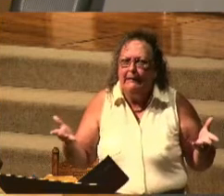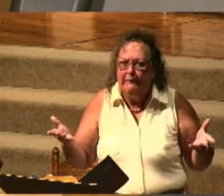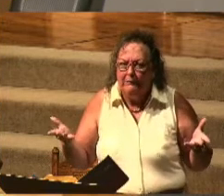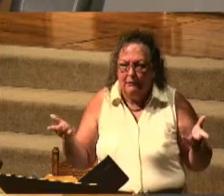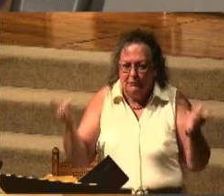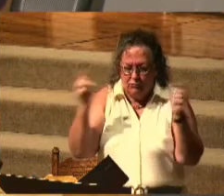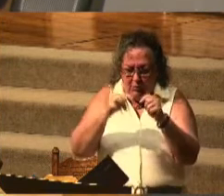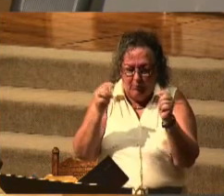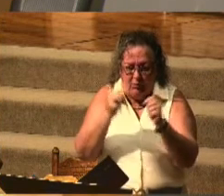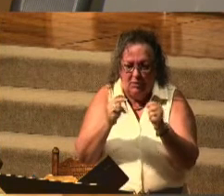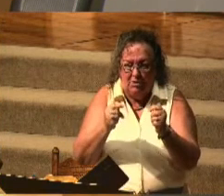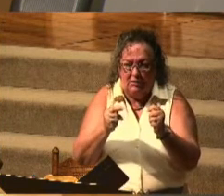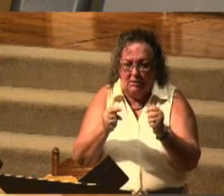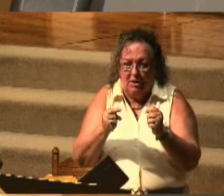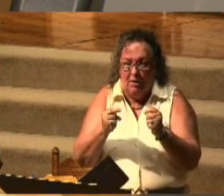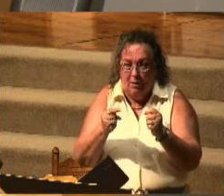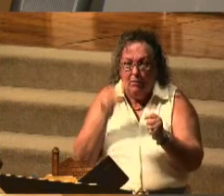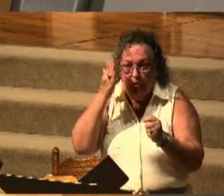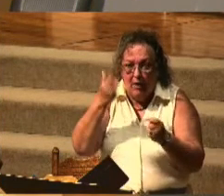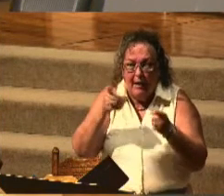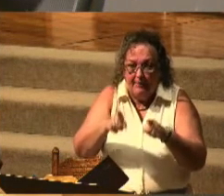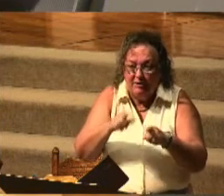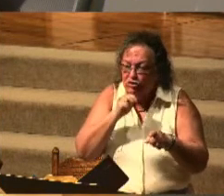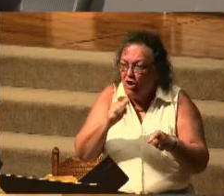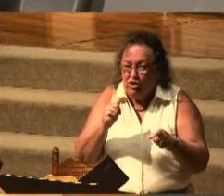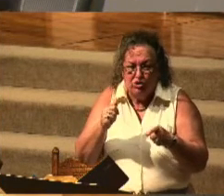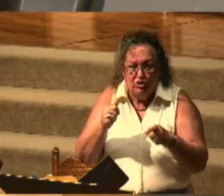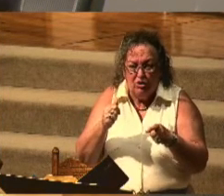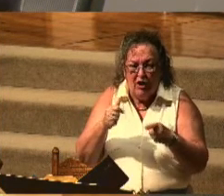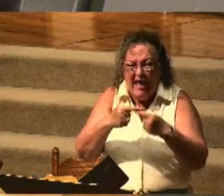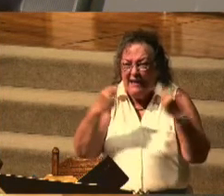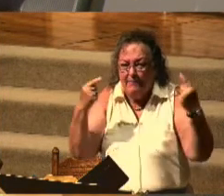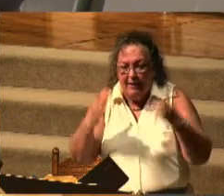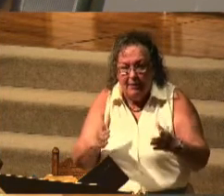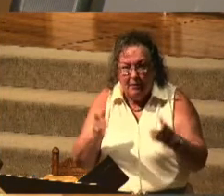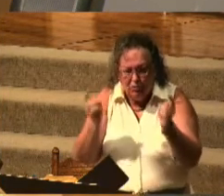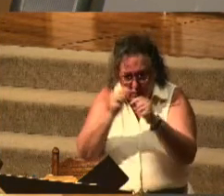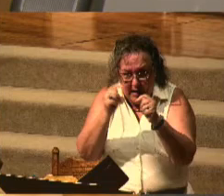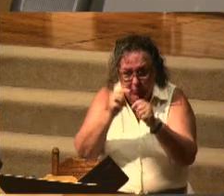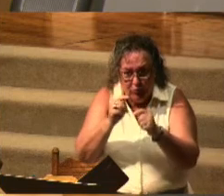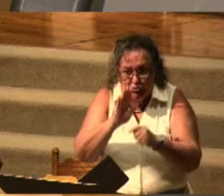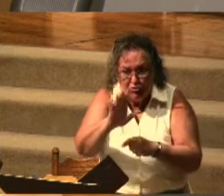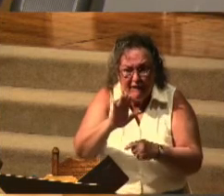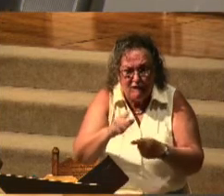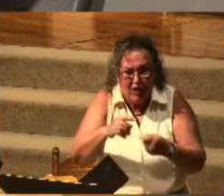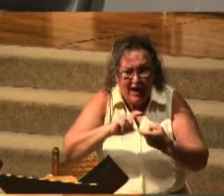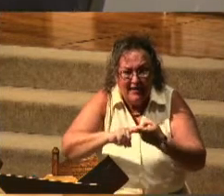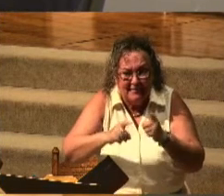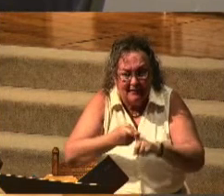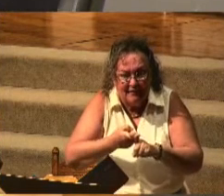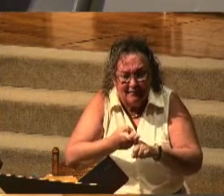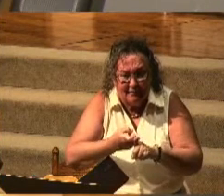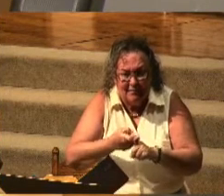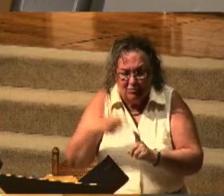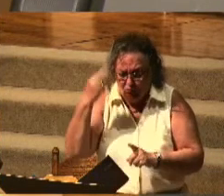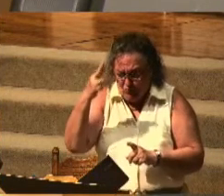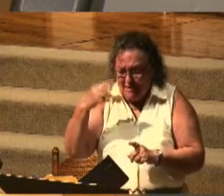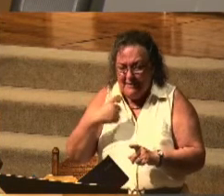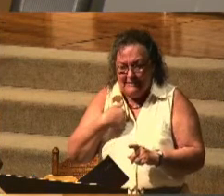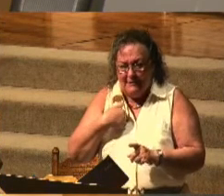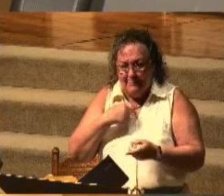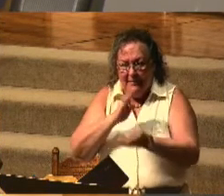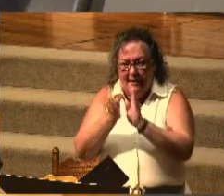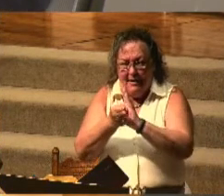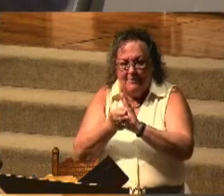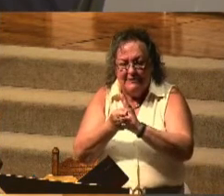And trouble is not your enemy. Trouble's your friend. Do you know the reason I got saved? I